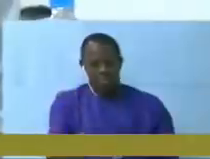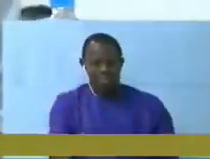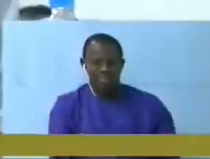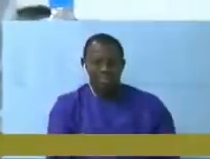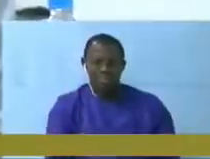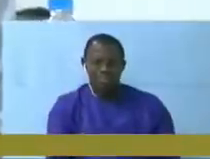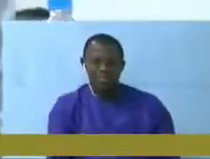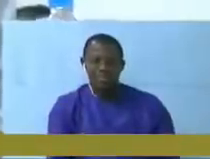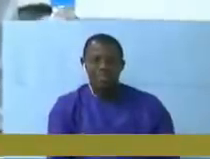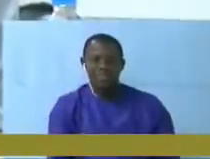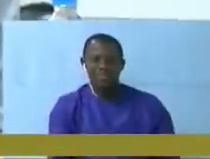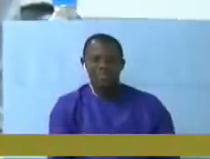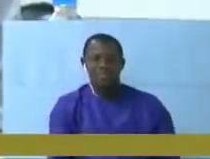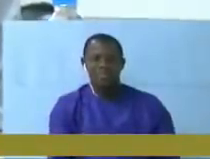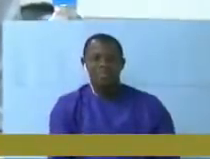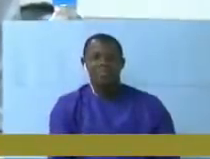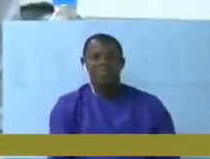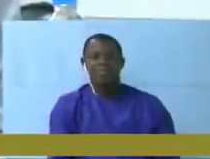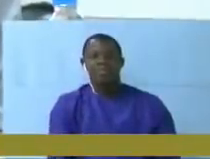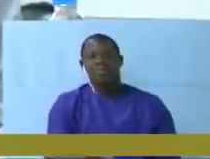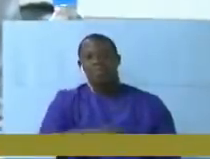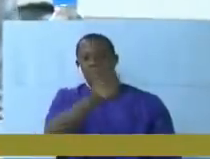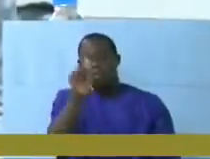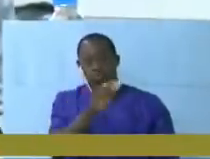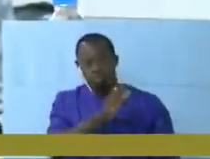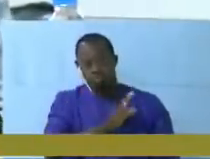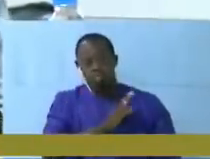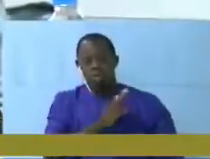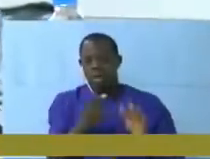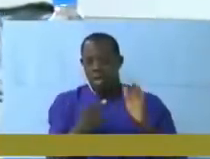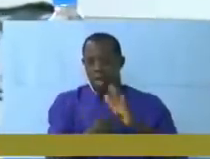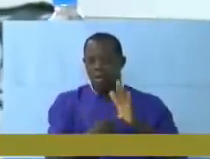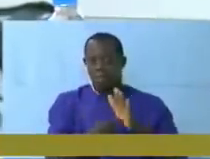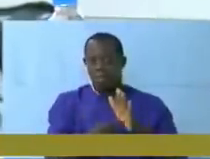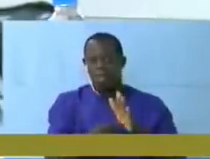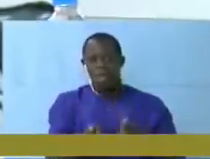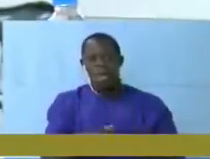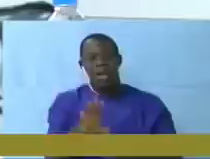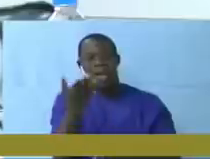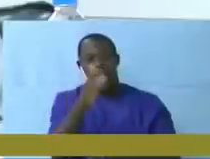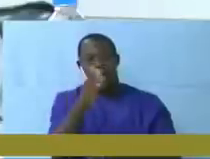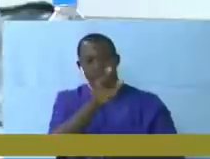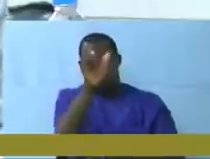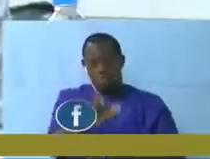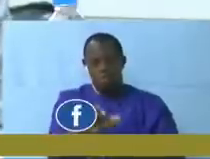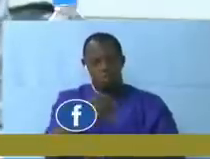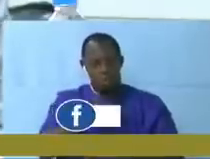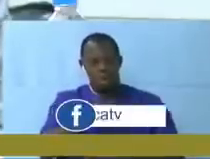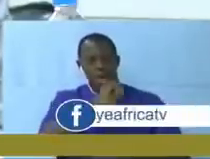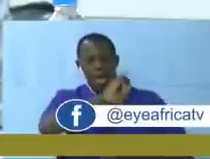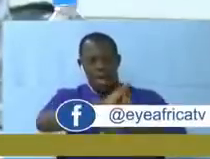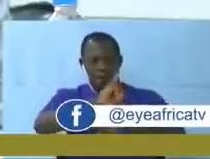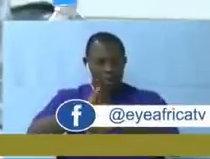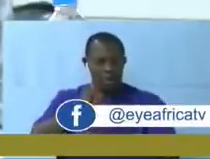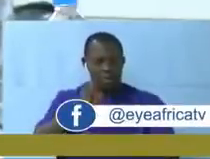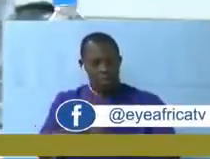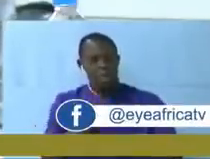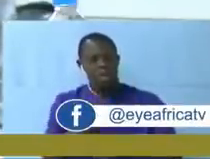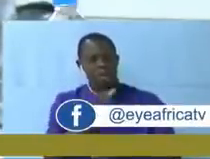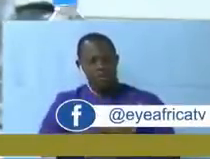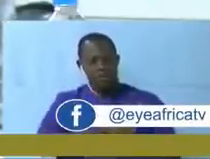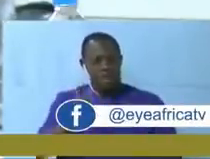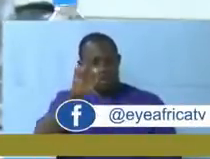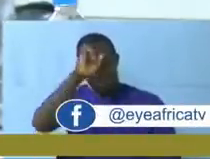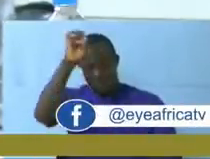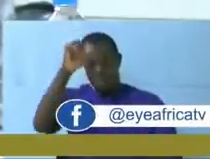course, it's also very important that whoever you identify as your number two citizen